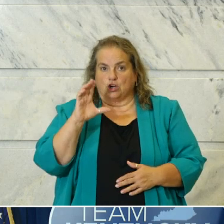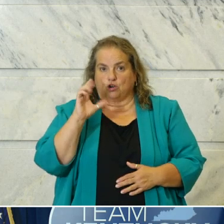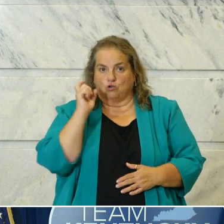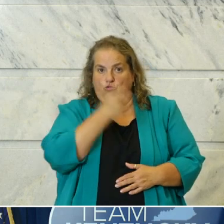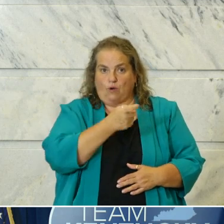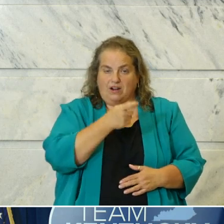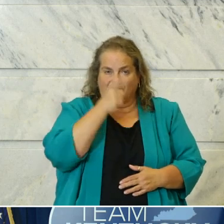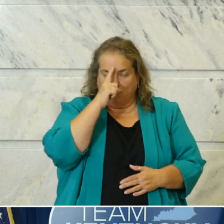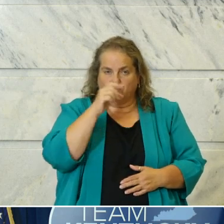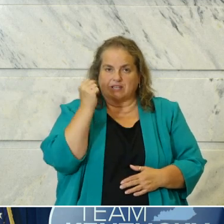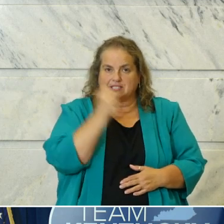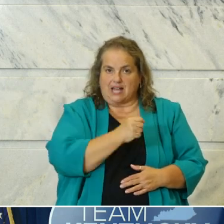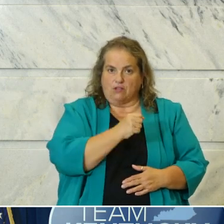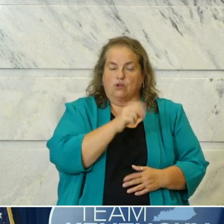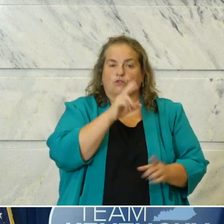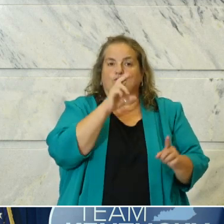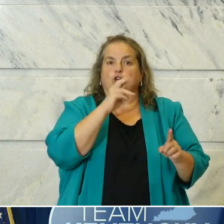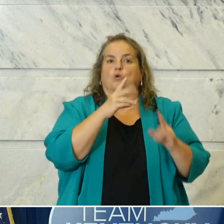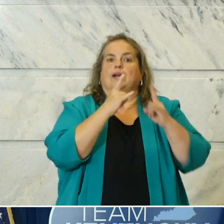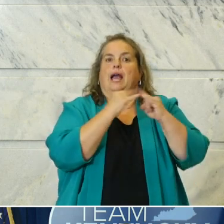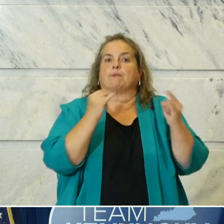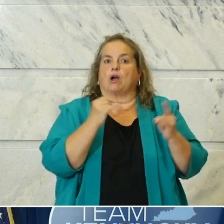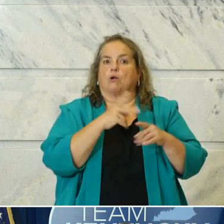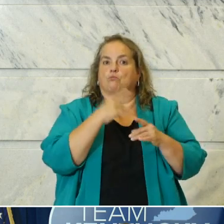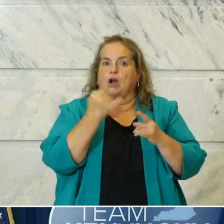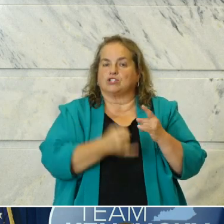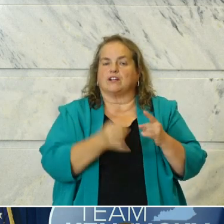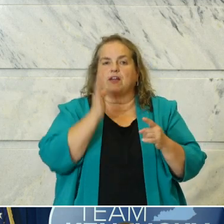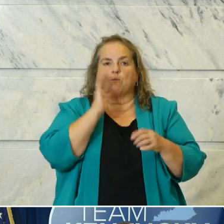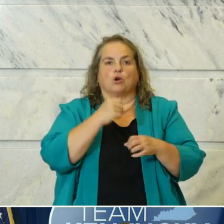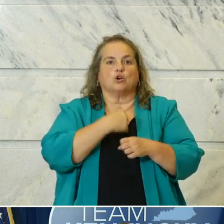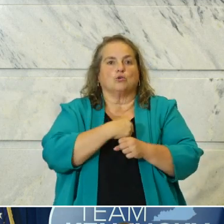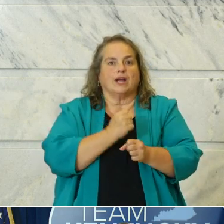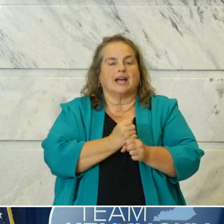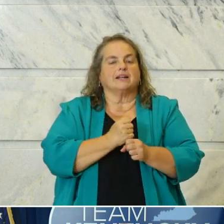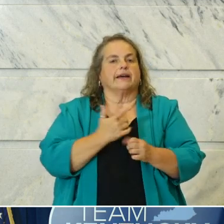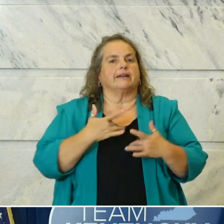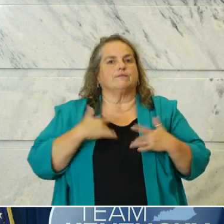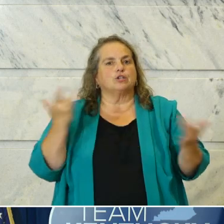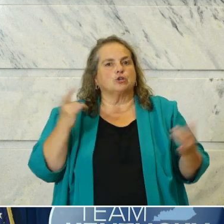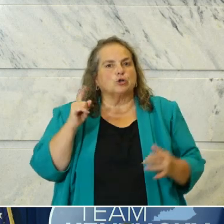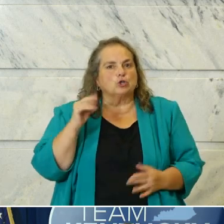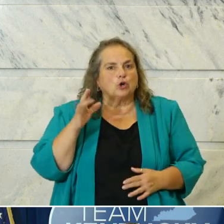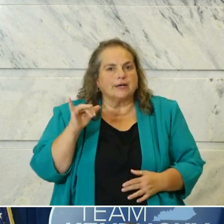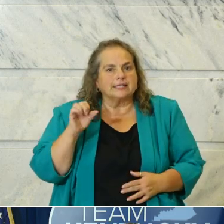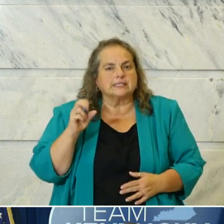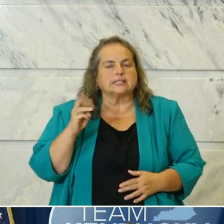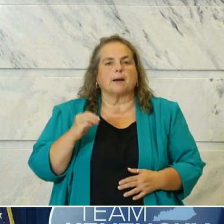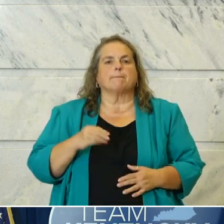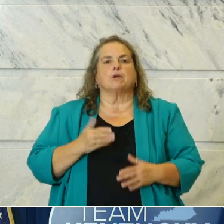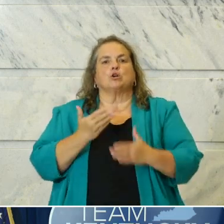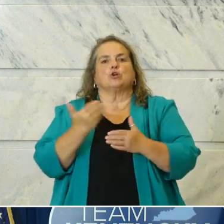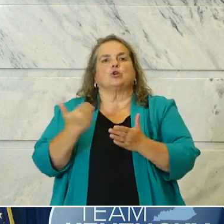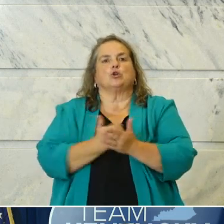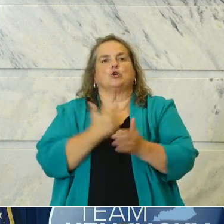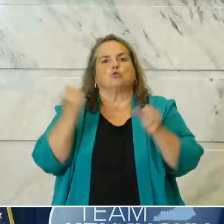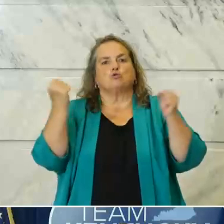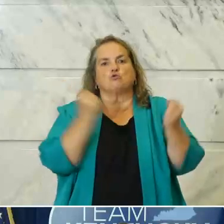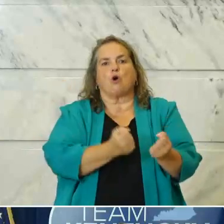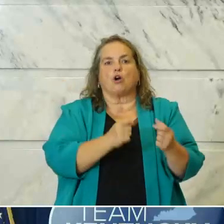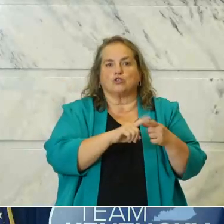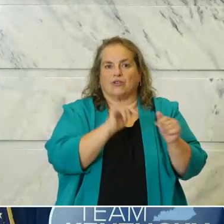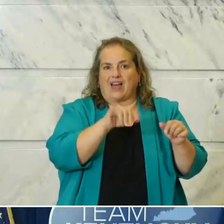South Fork Elkview Campground project. That's going to create adventure tourism, going to create a new draw to the area. This is some of